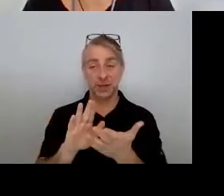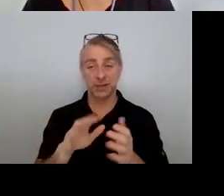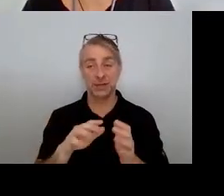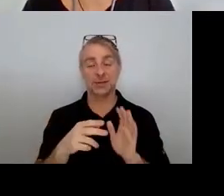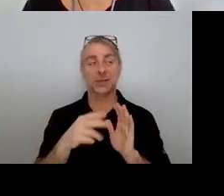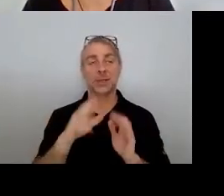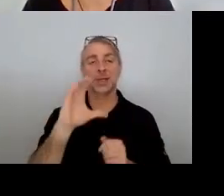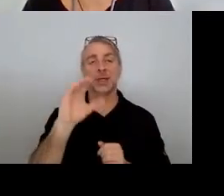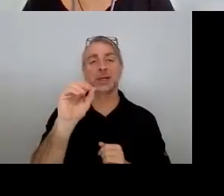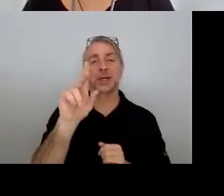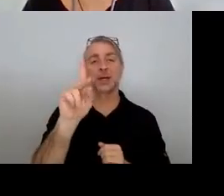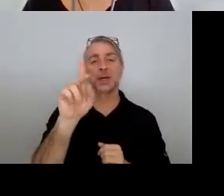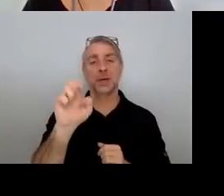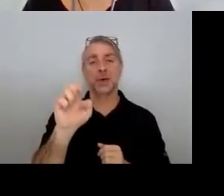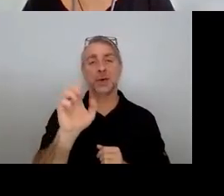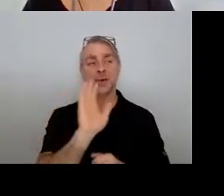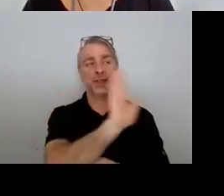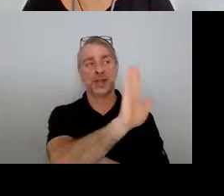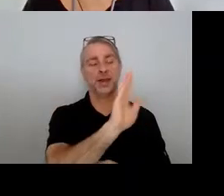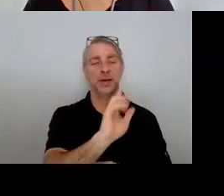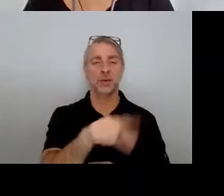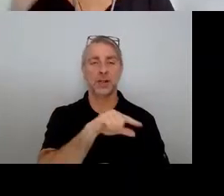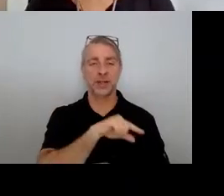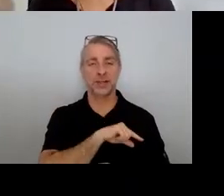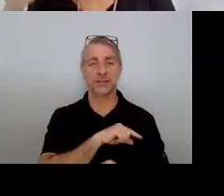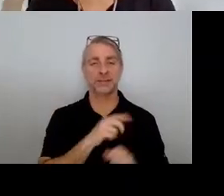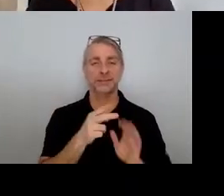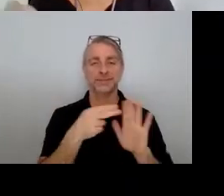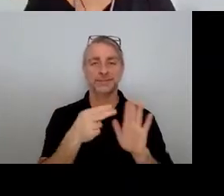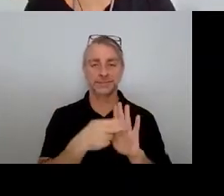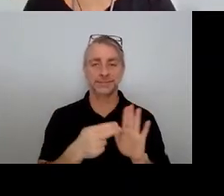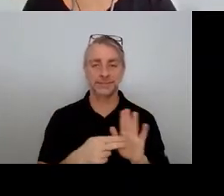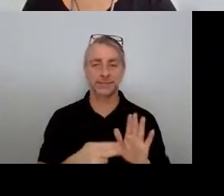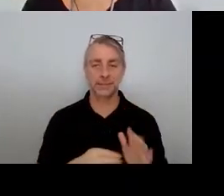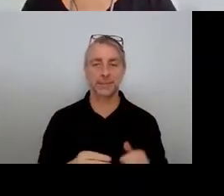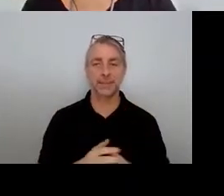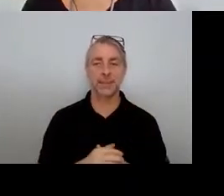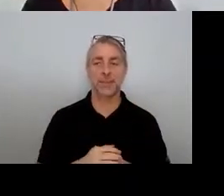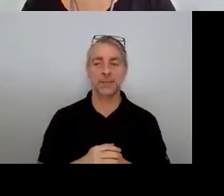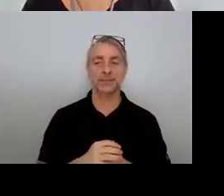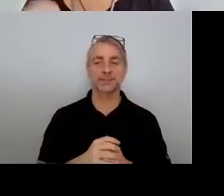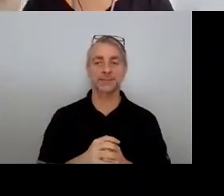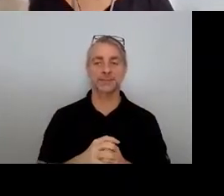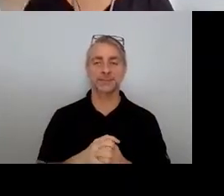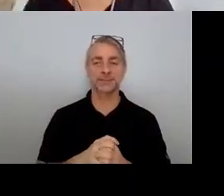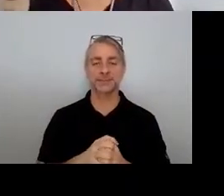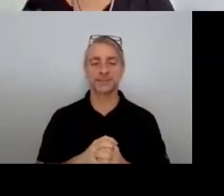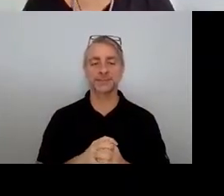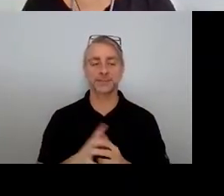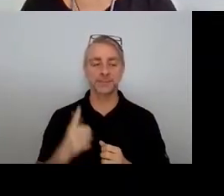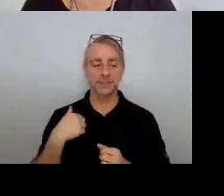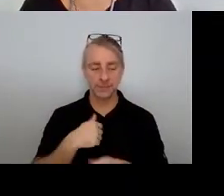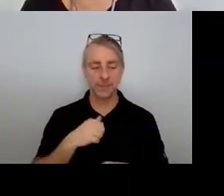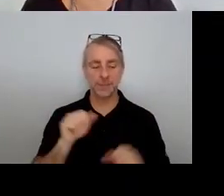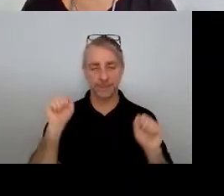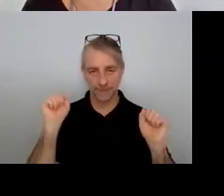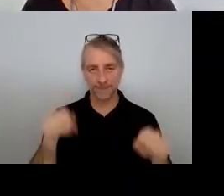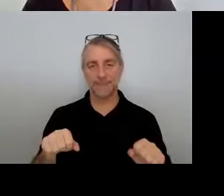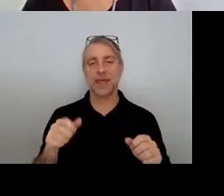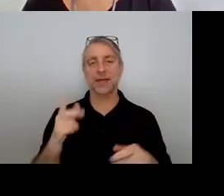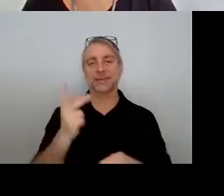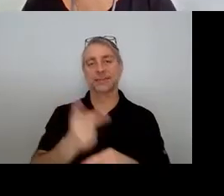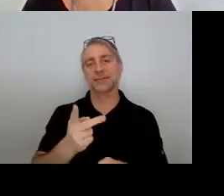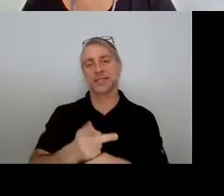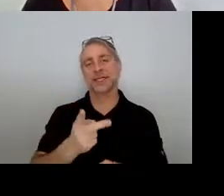study. And so we kind of catch that, we're able to deal with that issue of